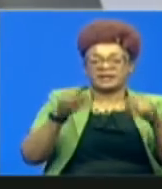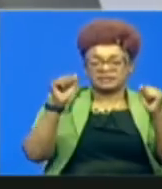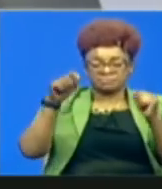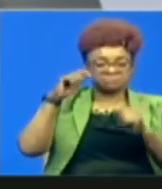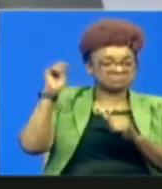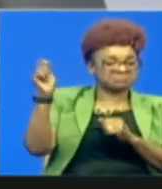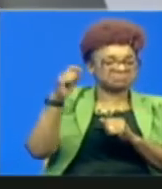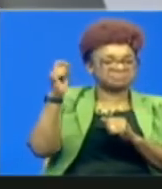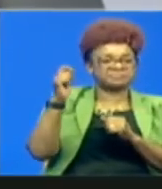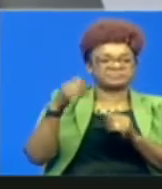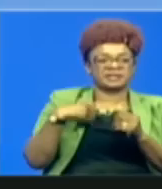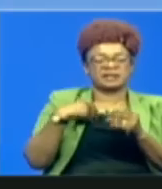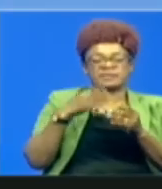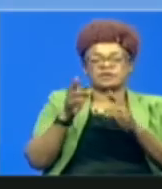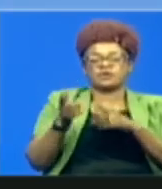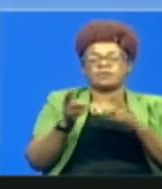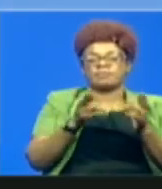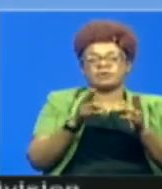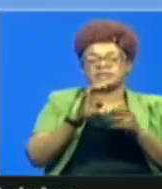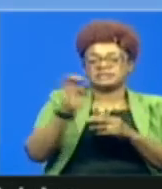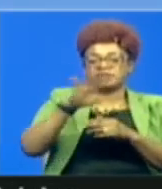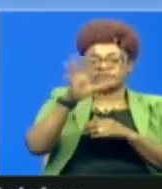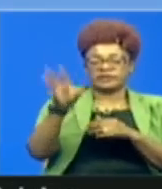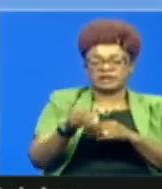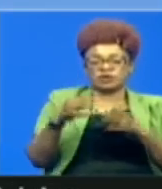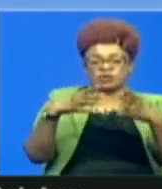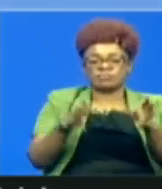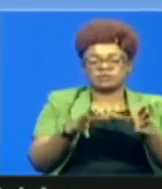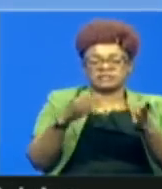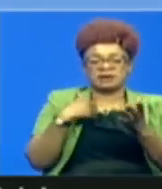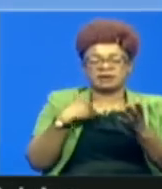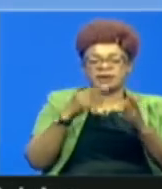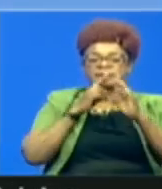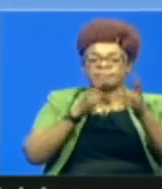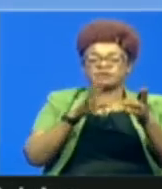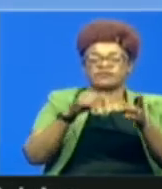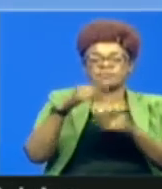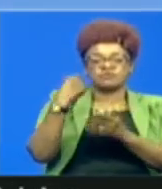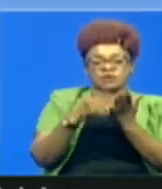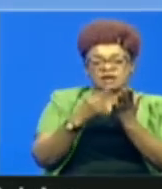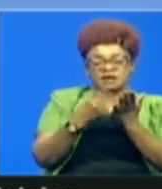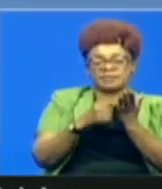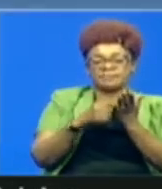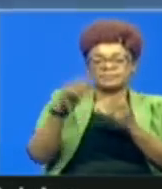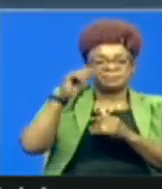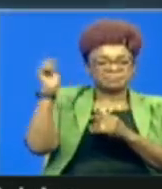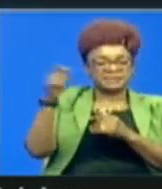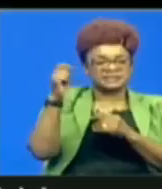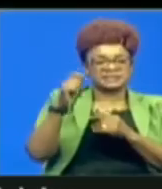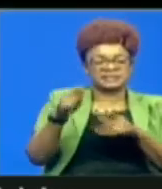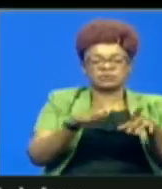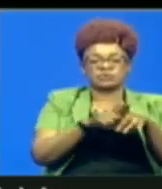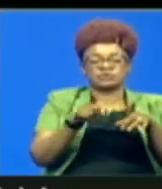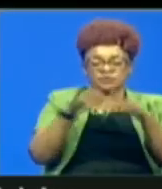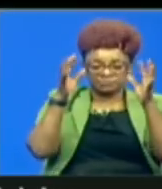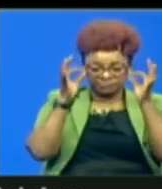20th Ordinary Summit of East African Community received a report from Uganda's President Yoweri Museveni and decided that the EAC engages the EU